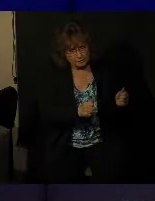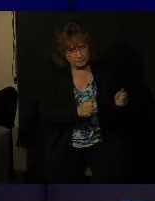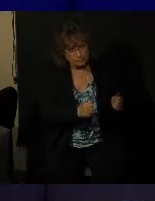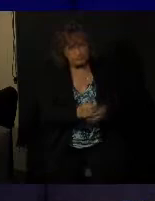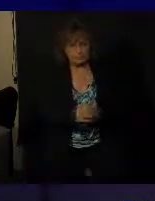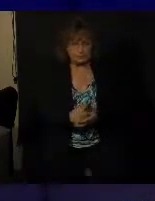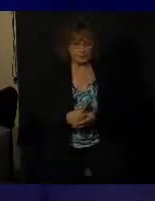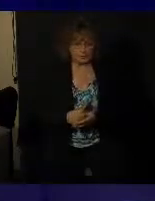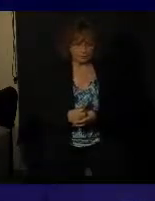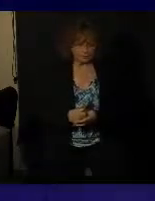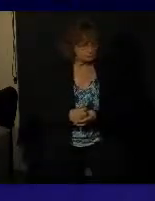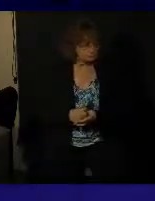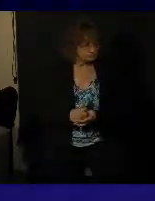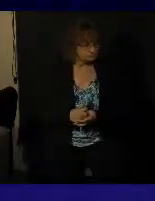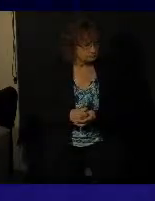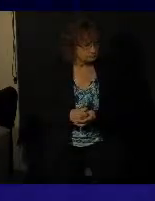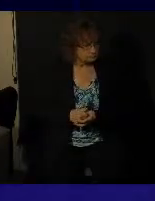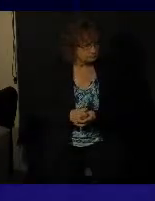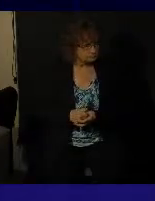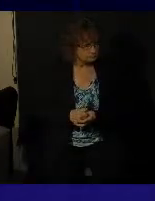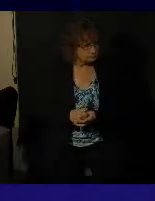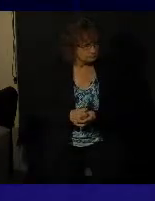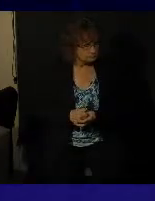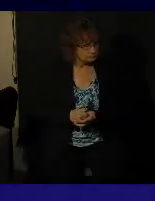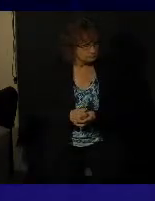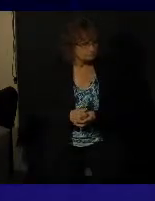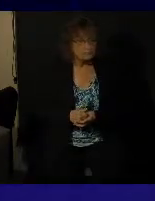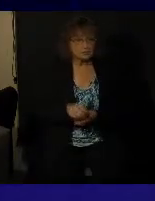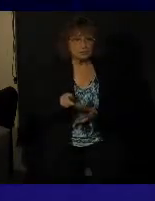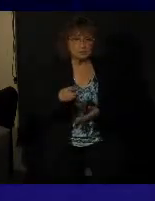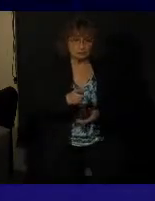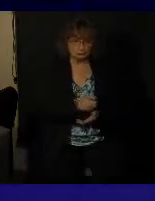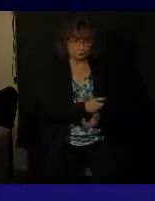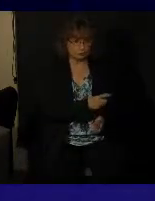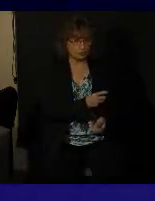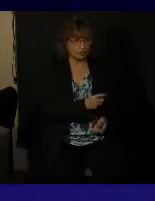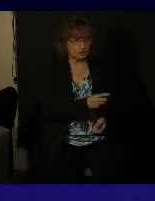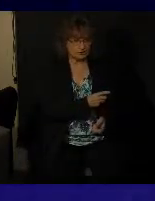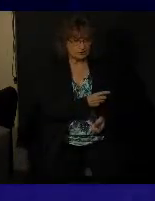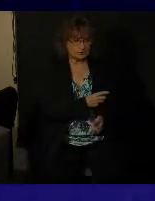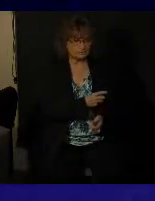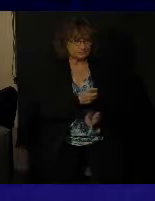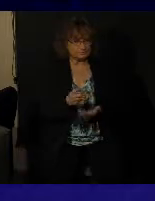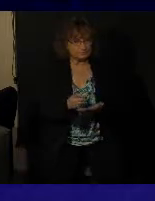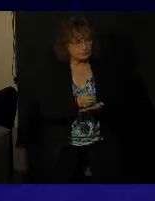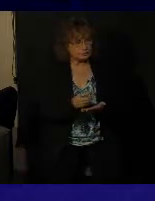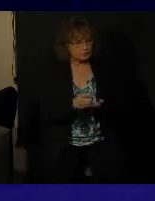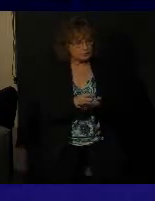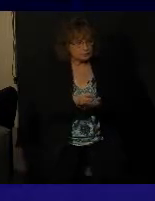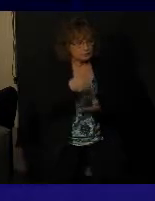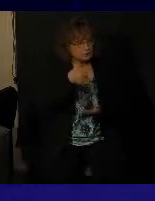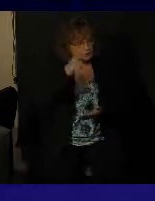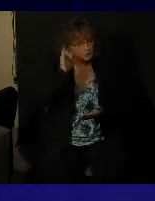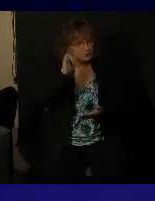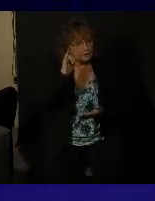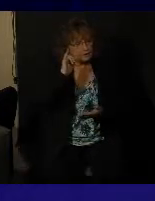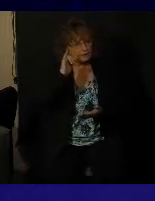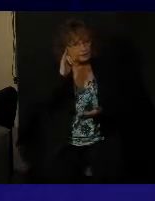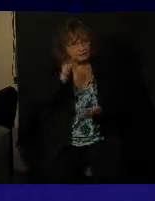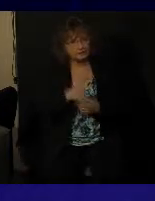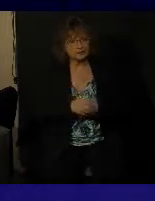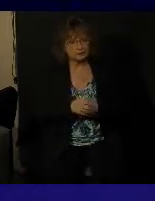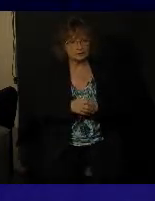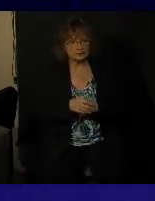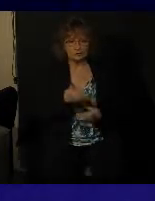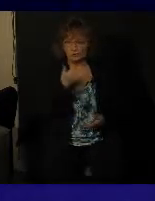year. So during freshman year, I was doing drugs and drinking alcohol, hanging out with the wrong friends,